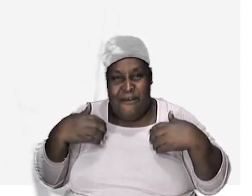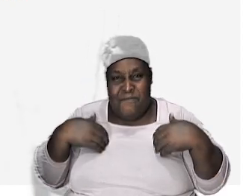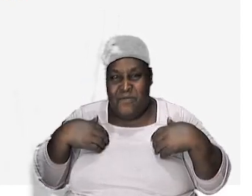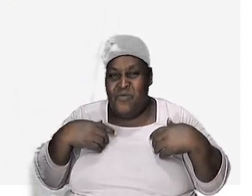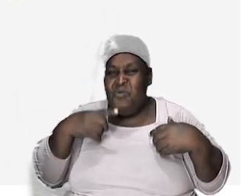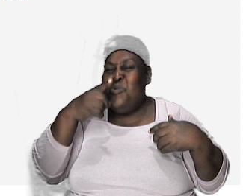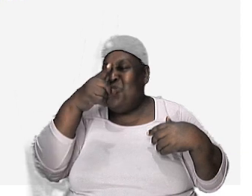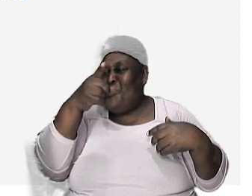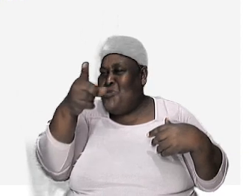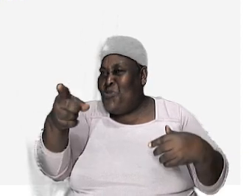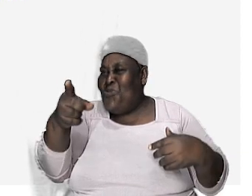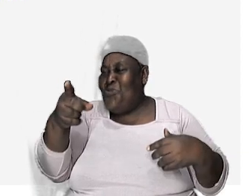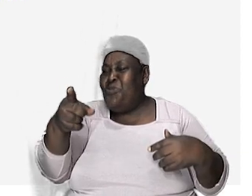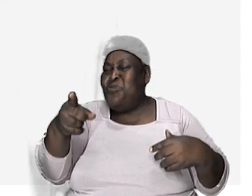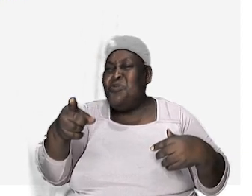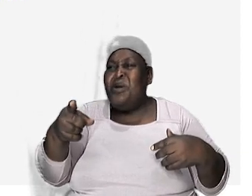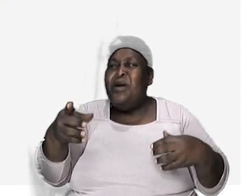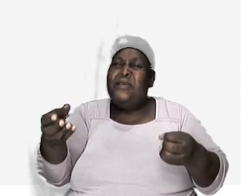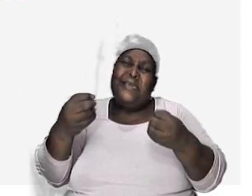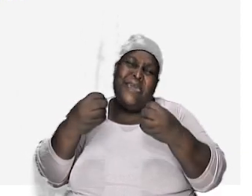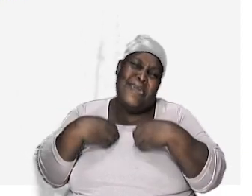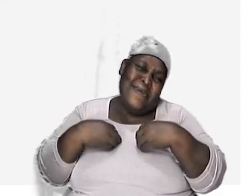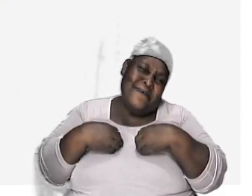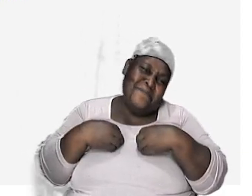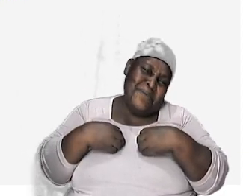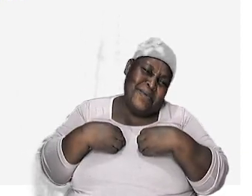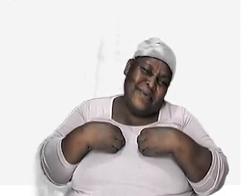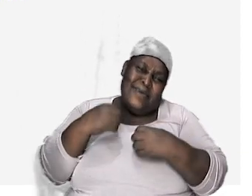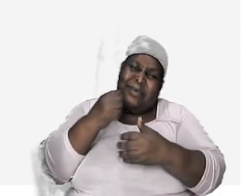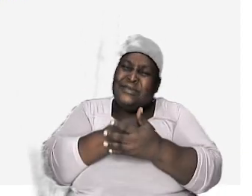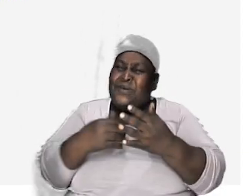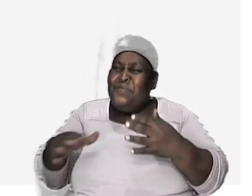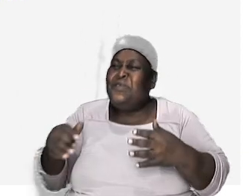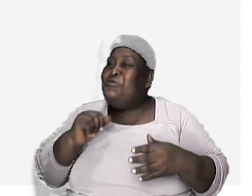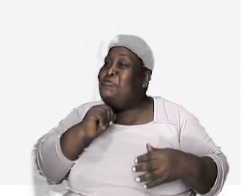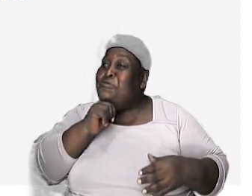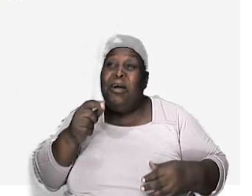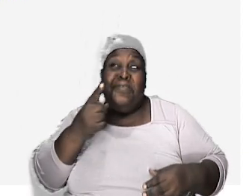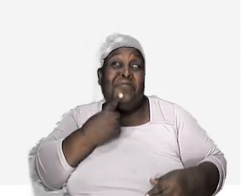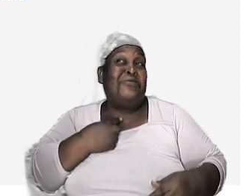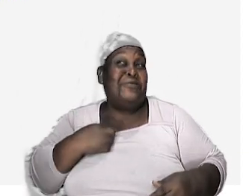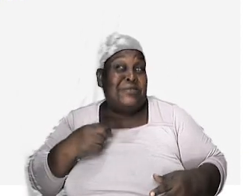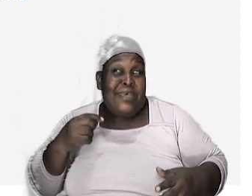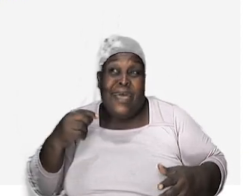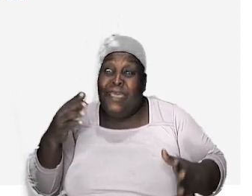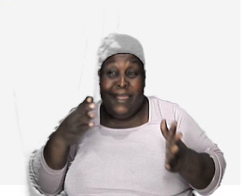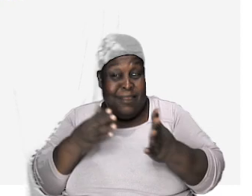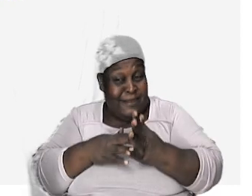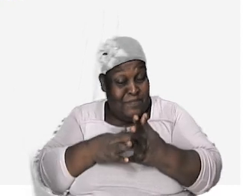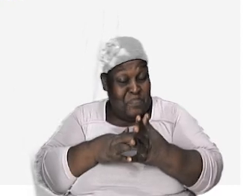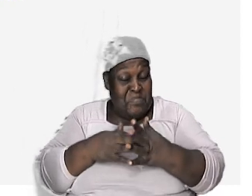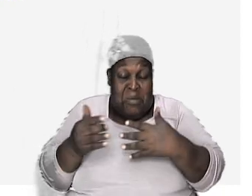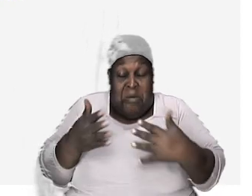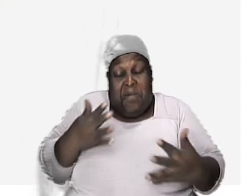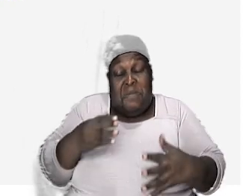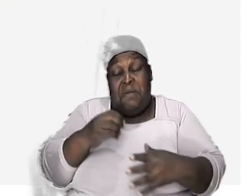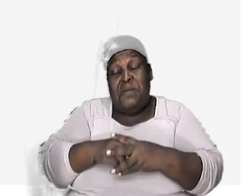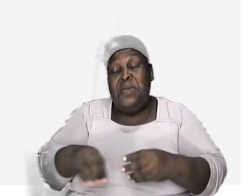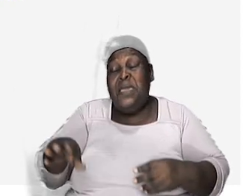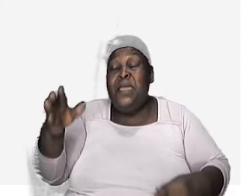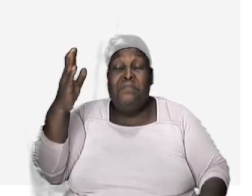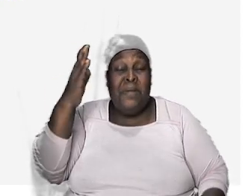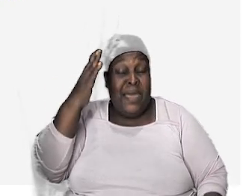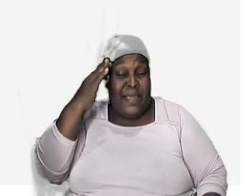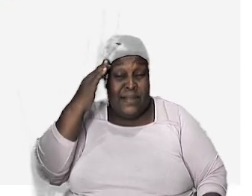give me something that is going to make me not curse again. You're going to give me something. But probably in her mind, what she was thinking about